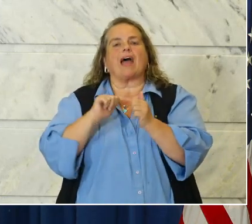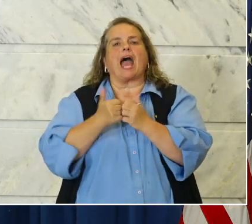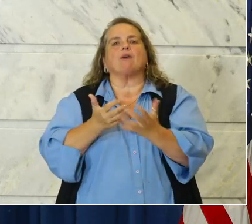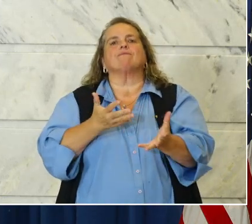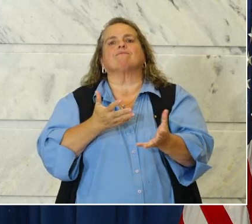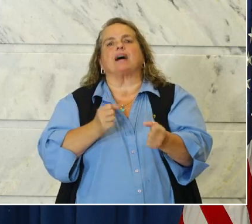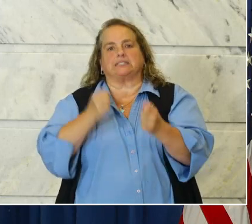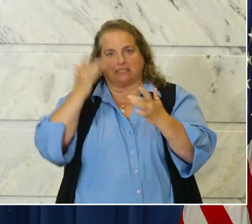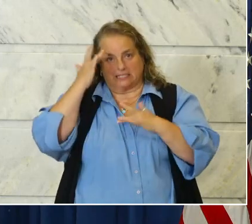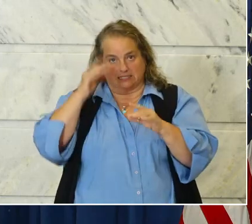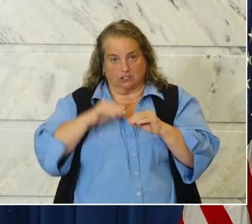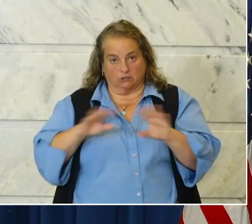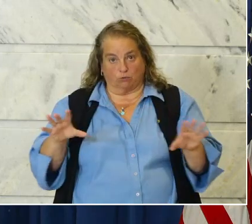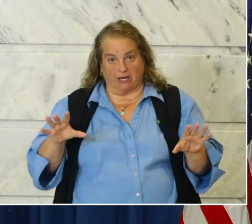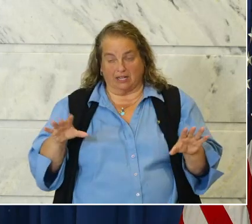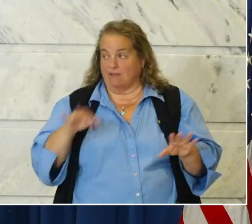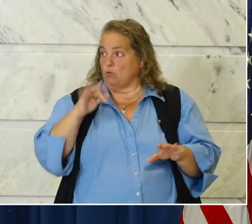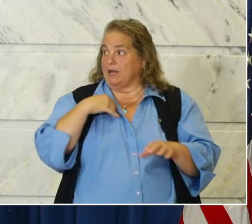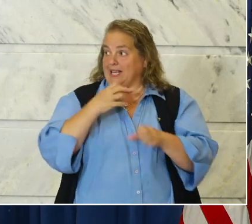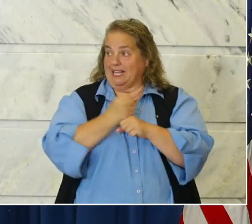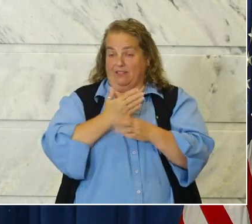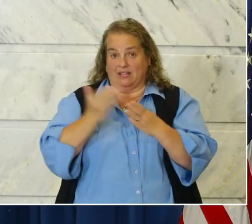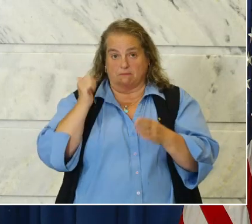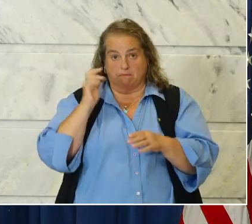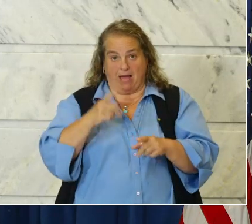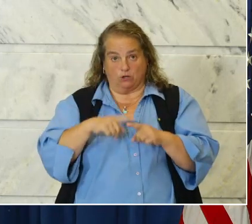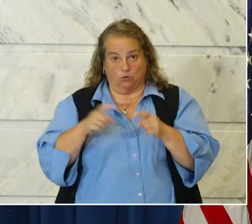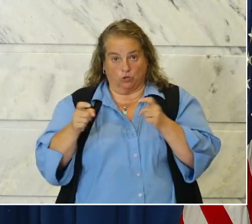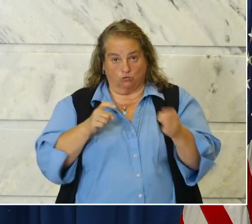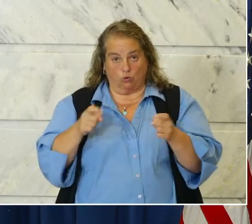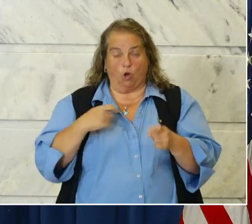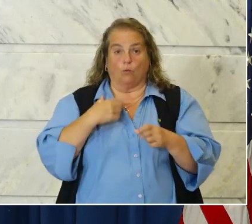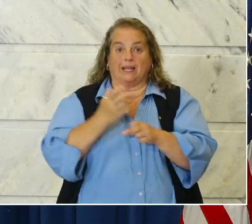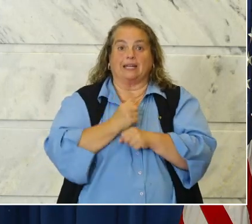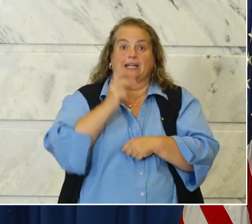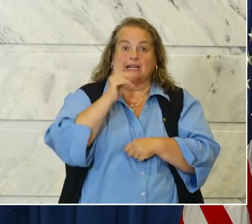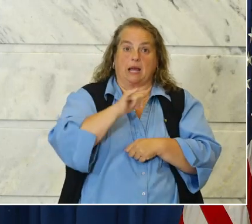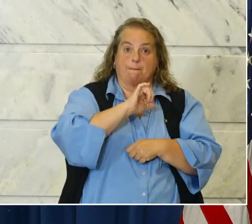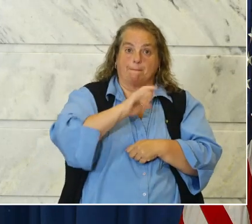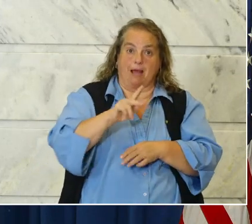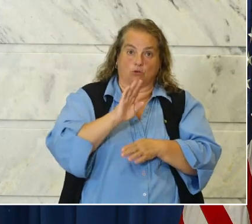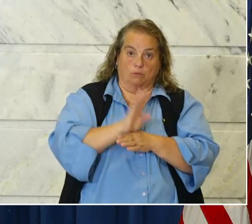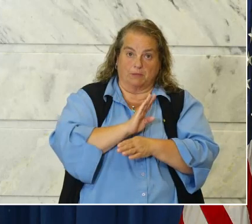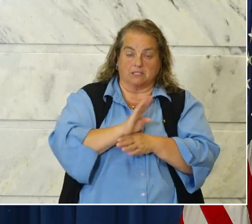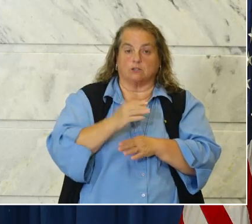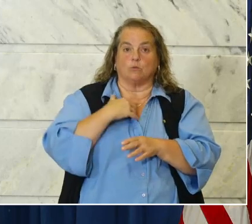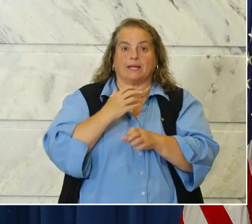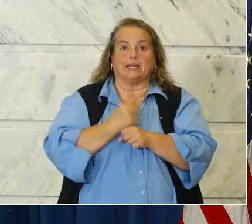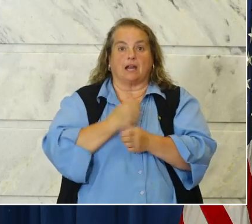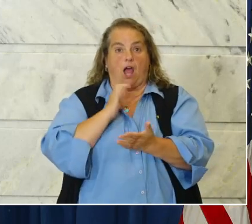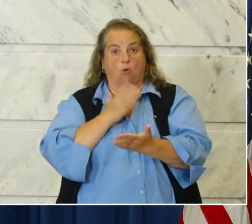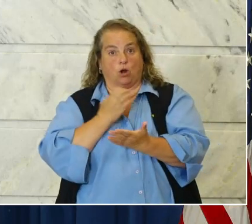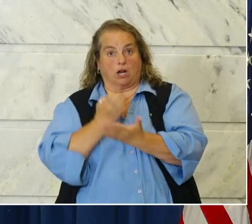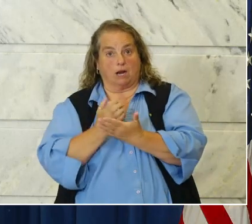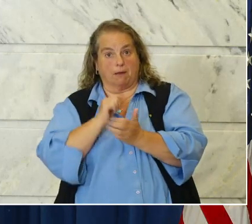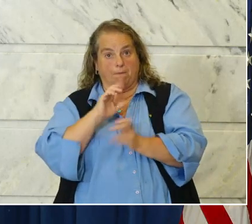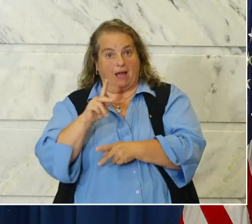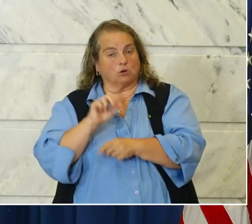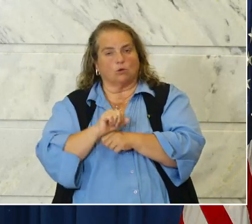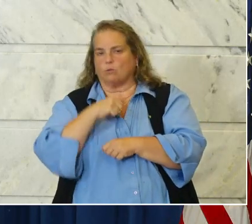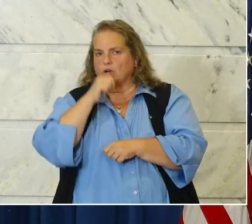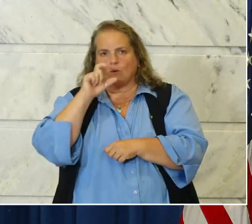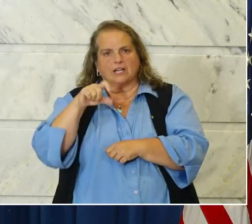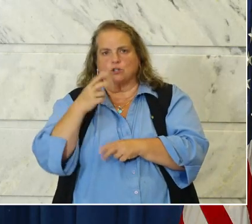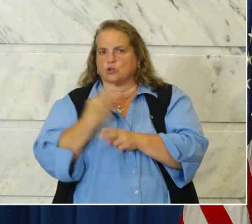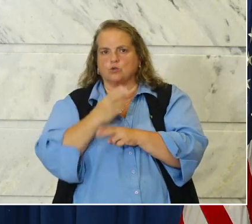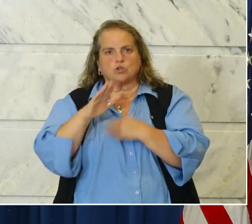spreading. So if we get things back under control, we get Kentucky back to business, we get our economy back to work, and we won't need to use all those